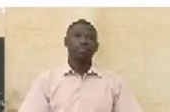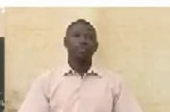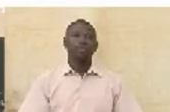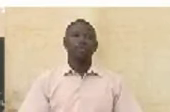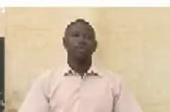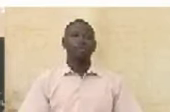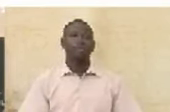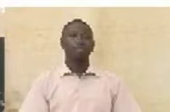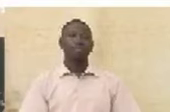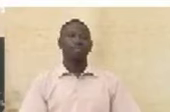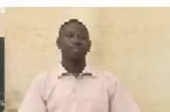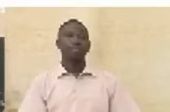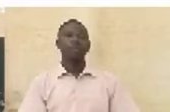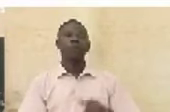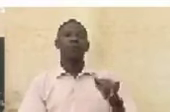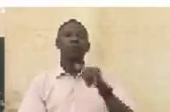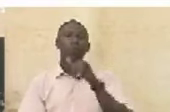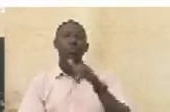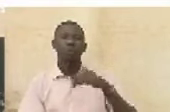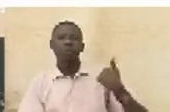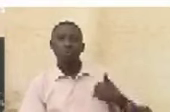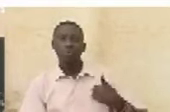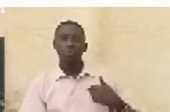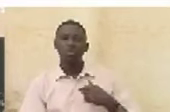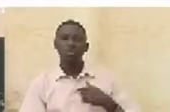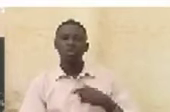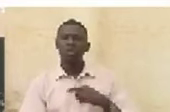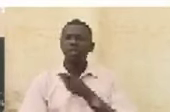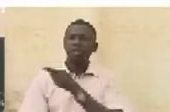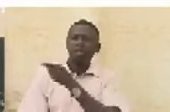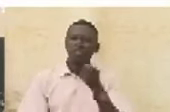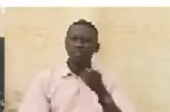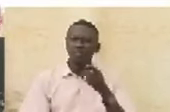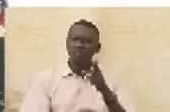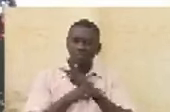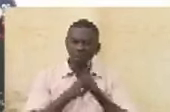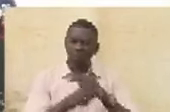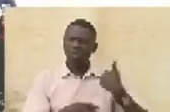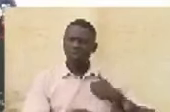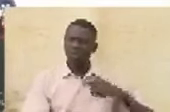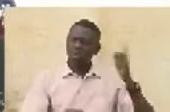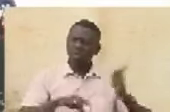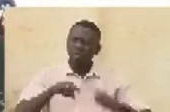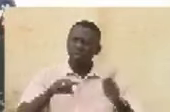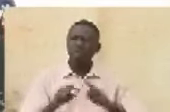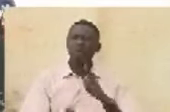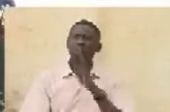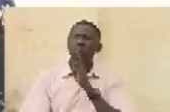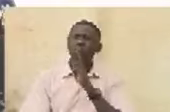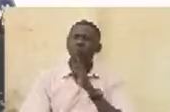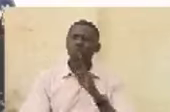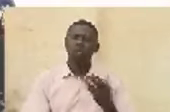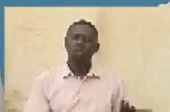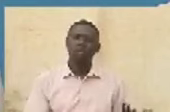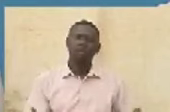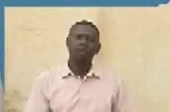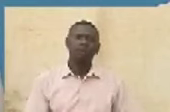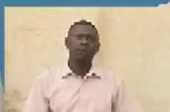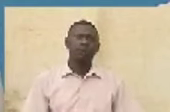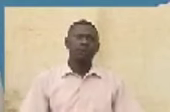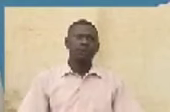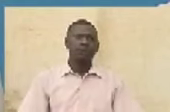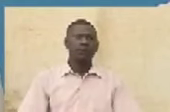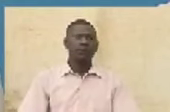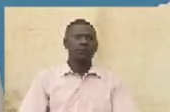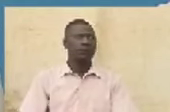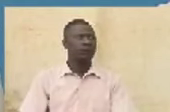Which individuals specifically were they beaten? Ibe mo djuma le fam fam nu yemen djebe mel lipaka. Me la